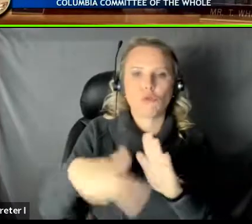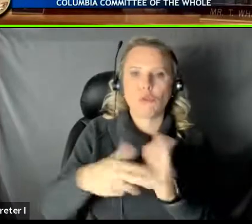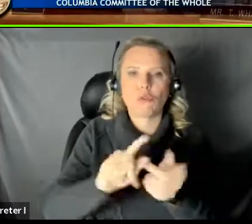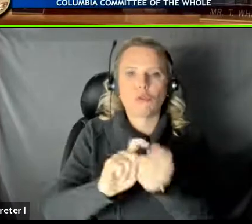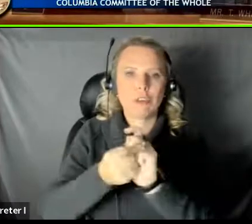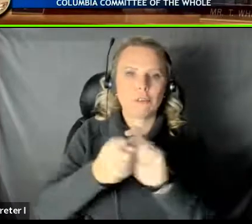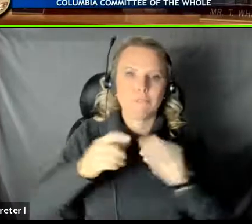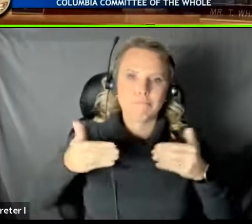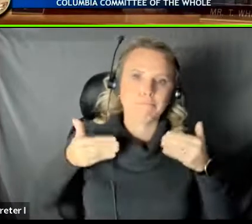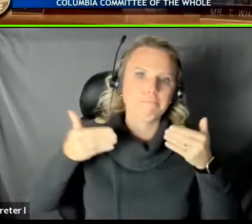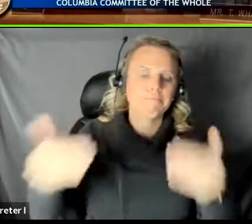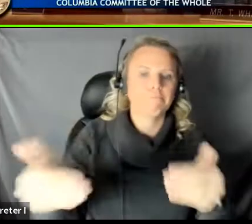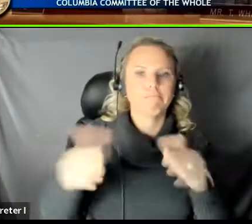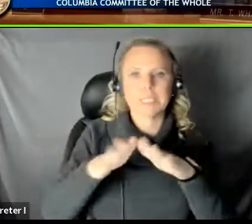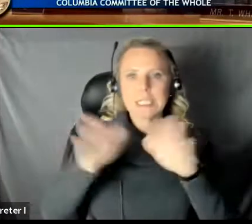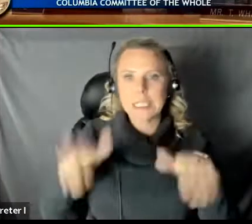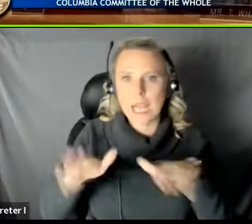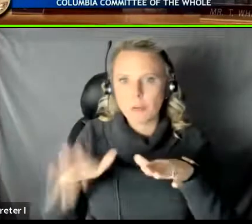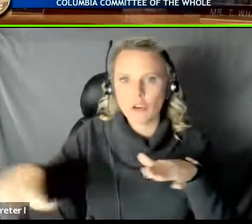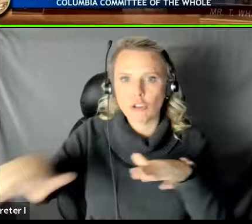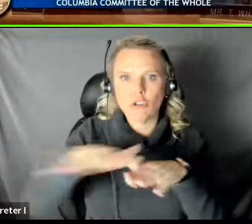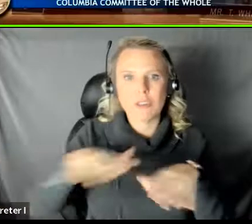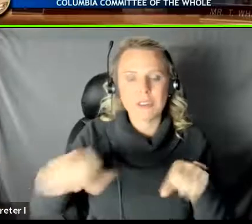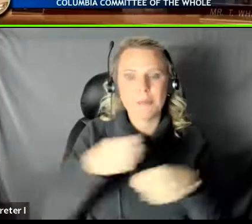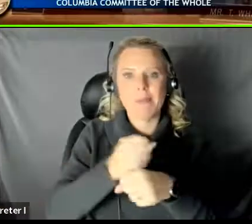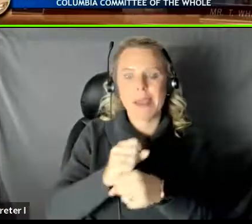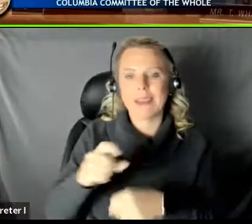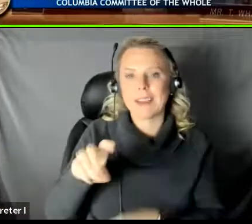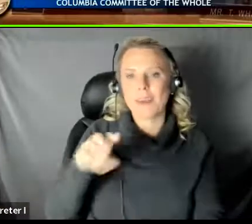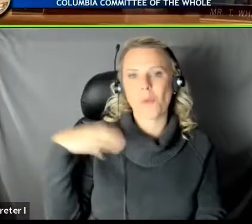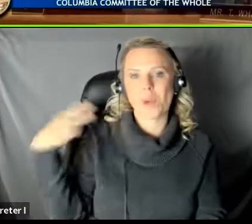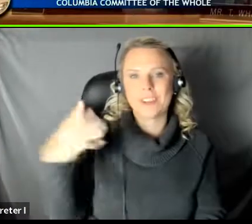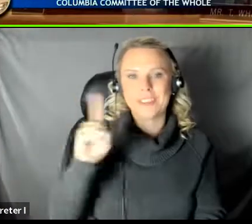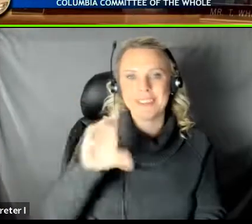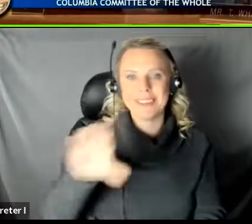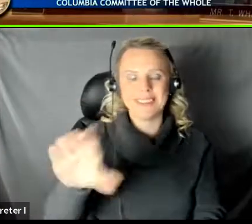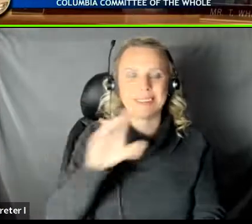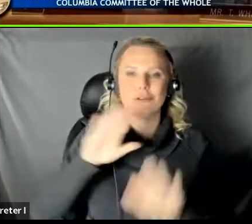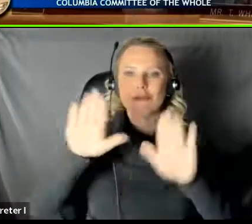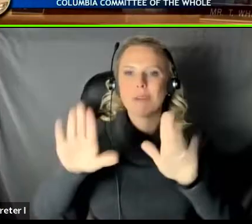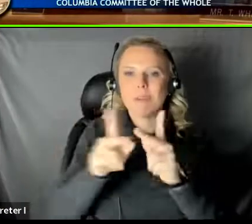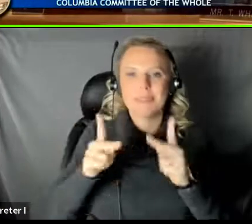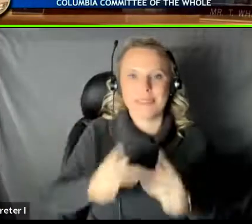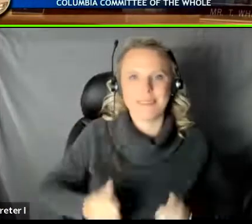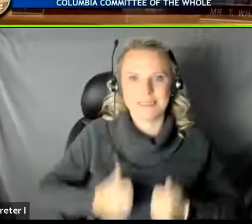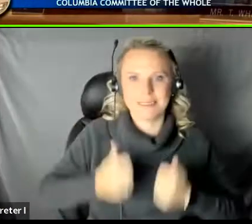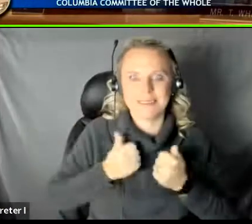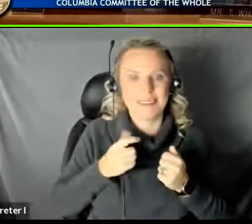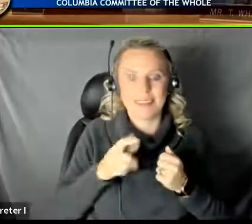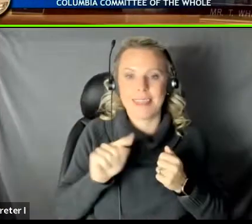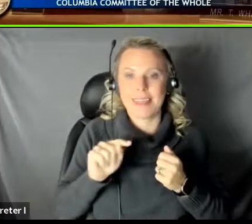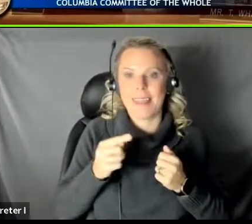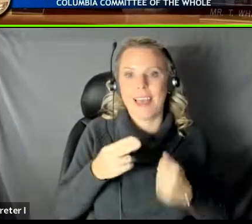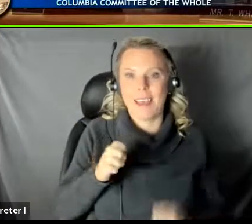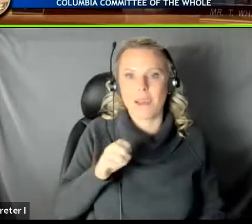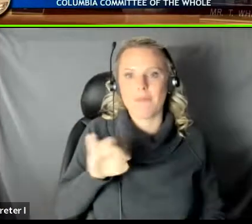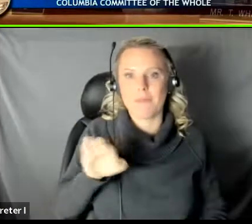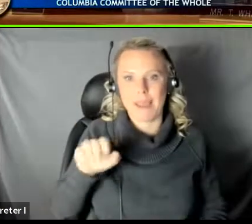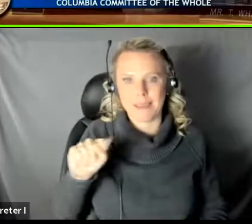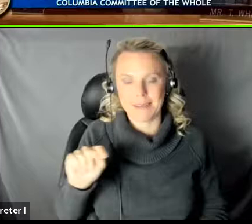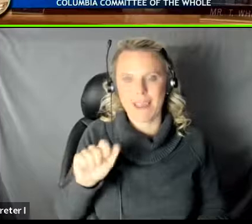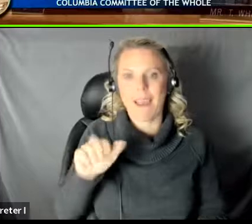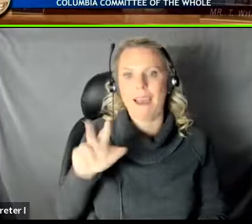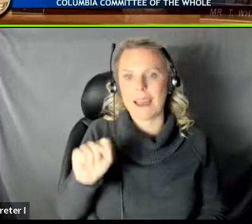of our neighborhoods and making Washington, D.C. such a great place to live. The BEST Act sends a clear message that our city values